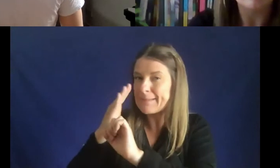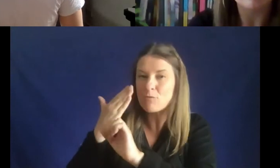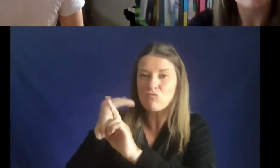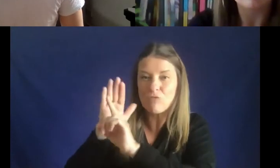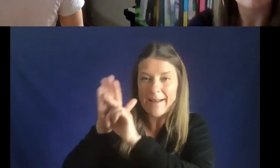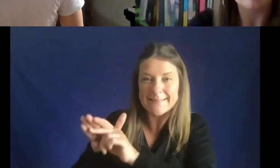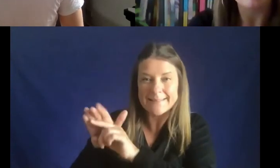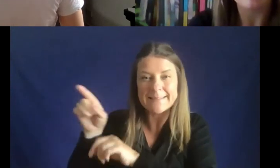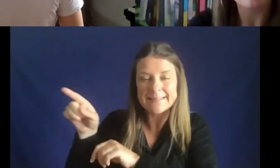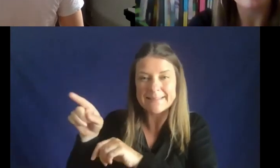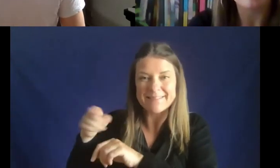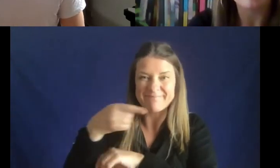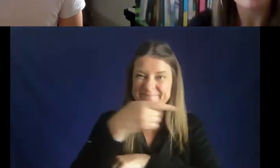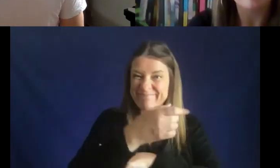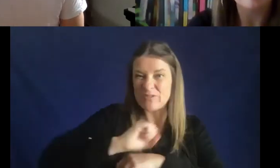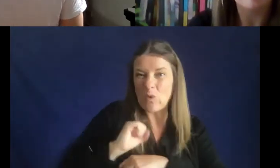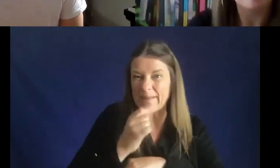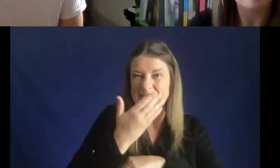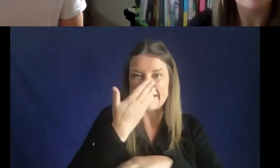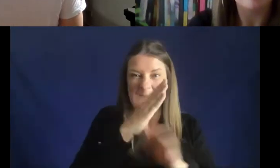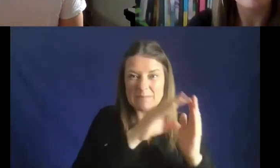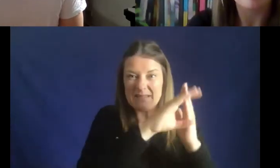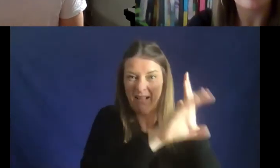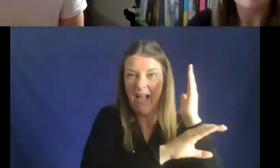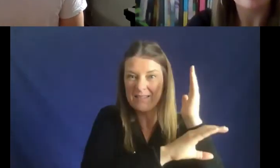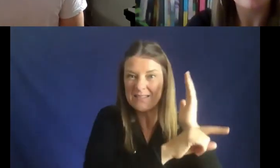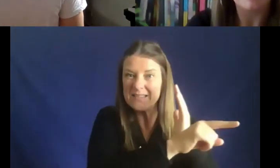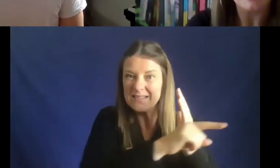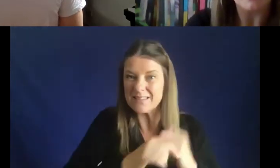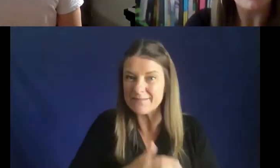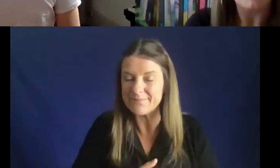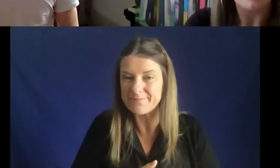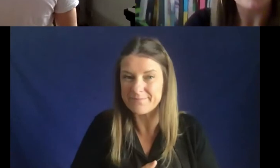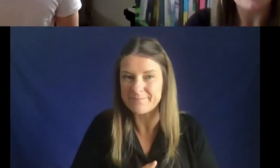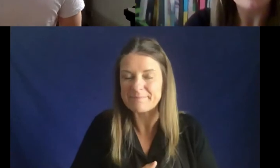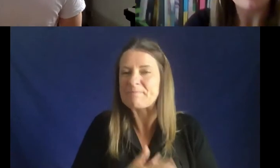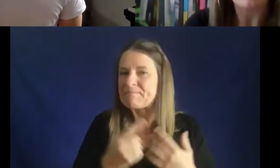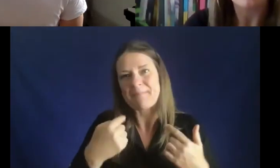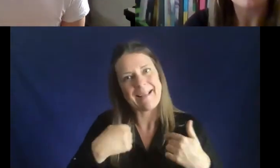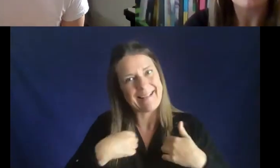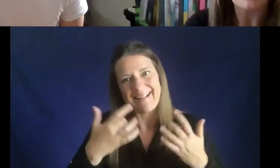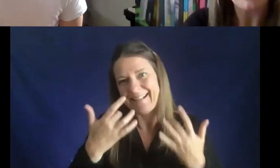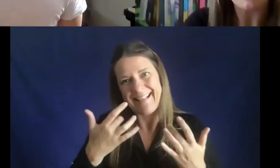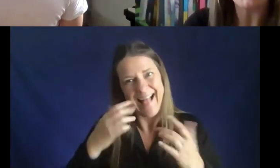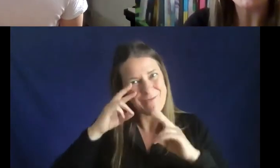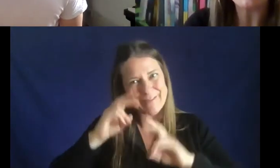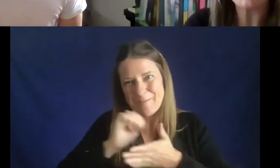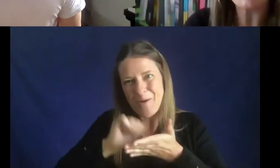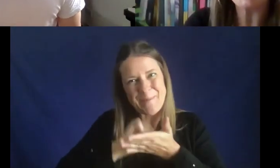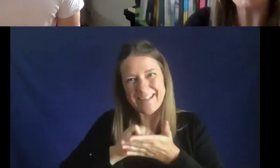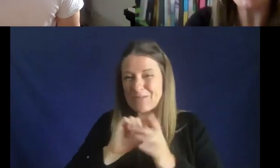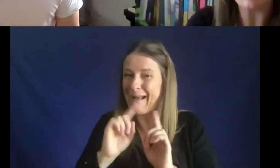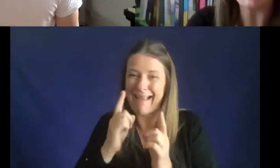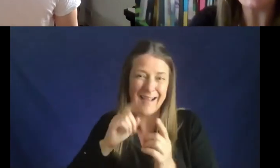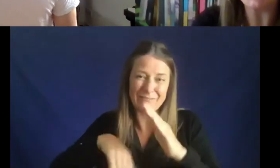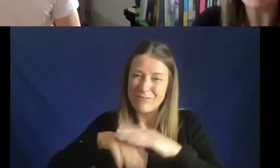readings on it yet. I know that I definitely will. And yeah, I wish I had a better answer. I noticed